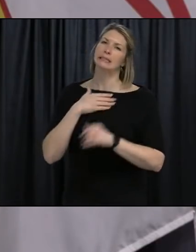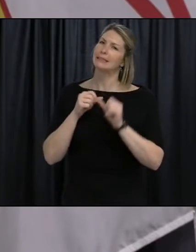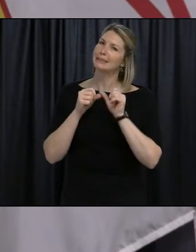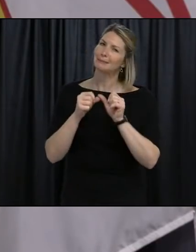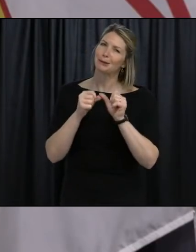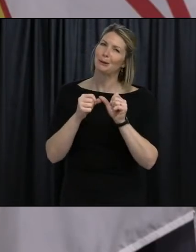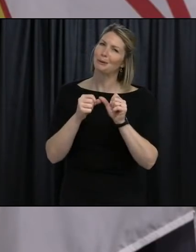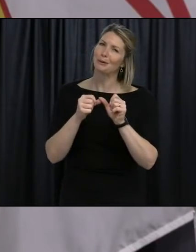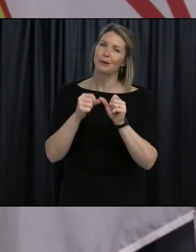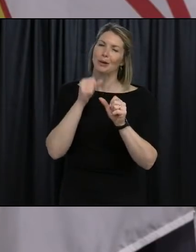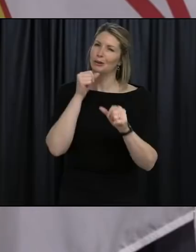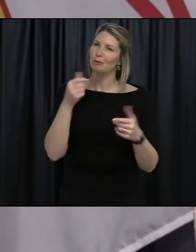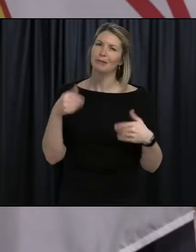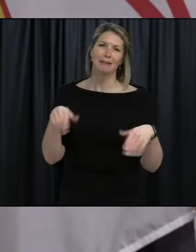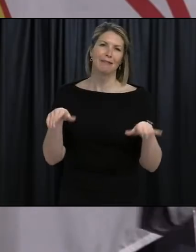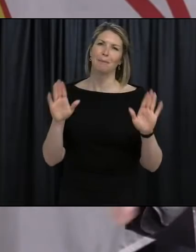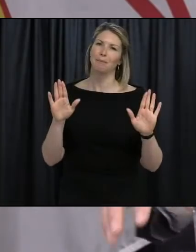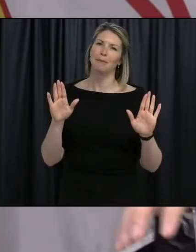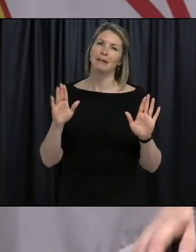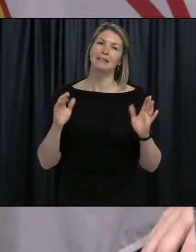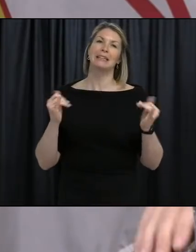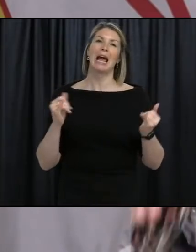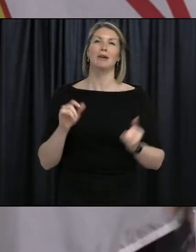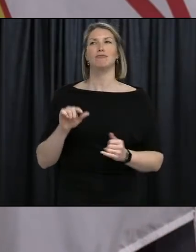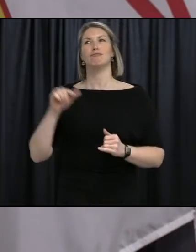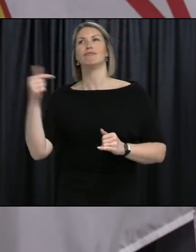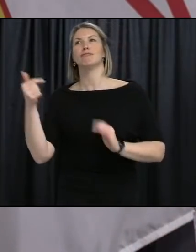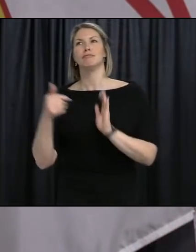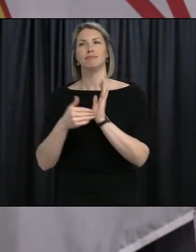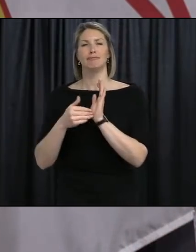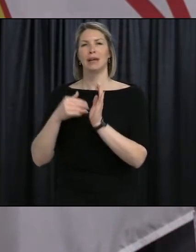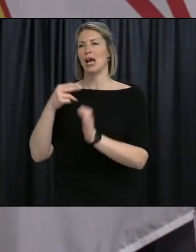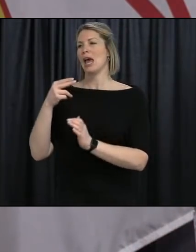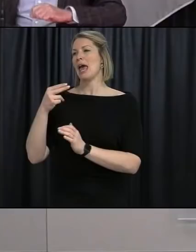I'll turn it over to Dr. Haggie for some brief remarks. Dr. Haggie?